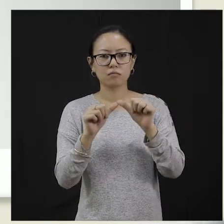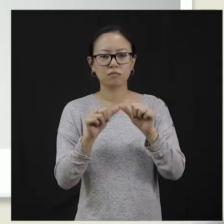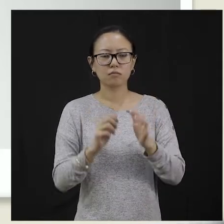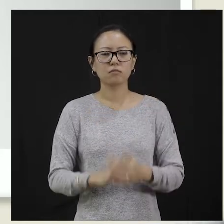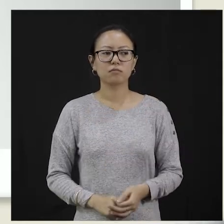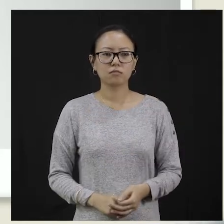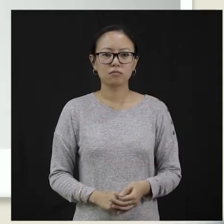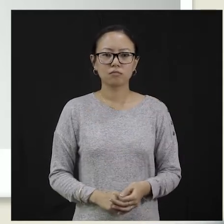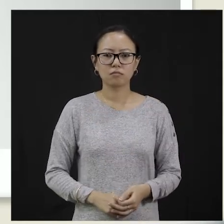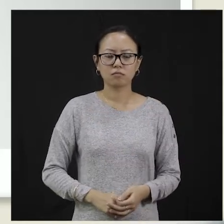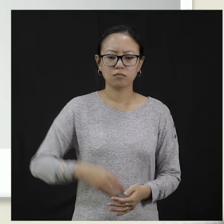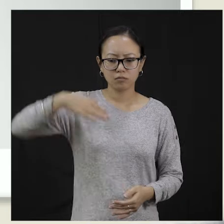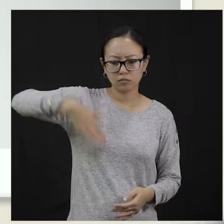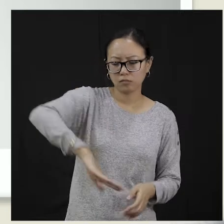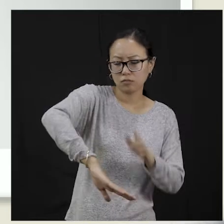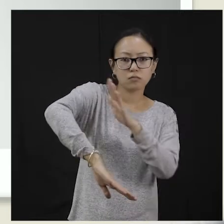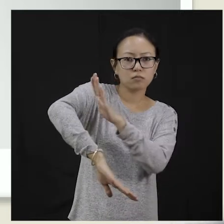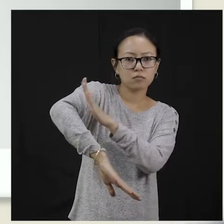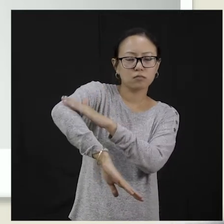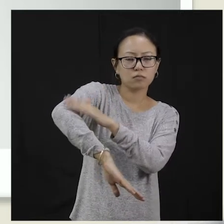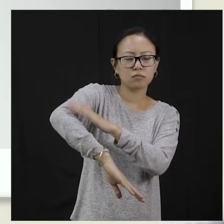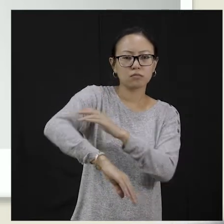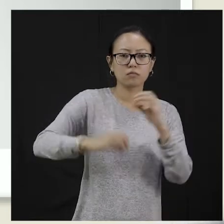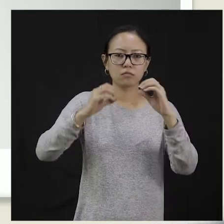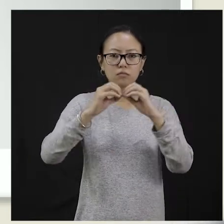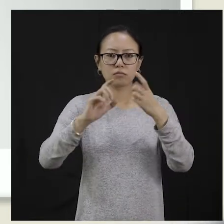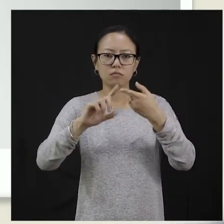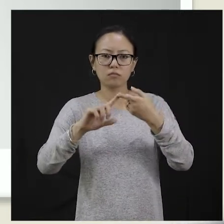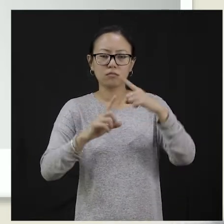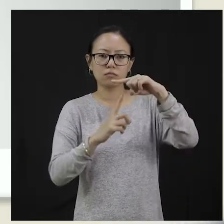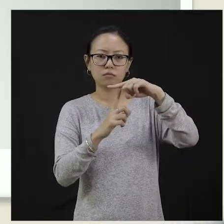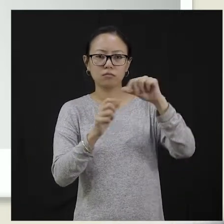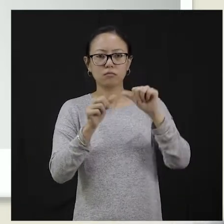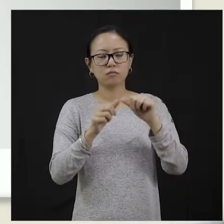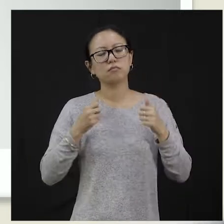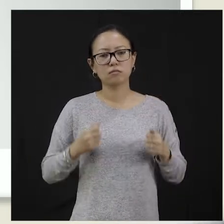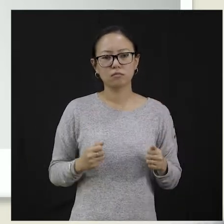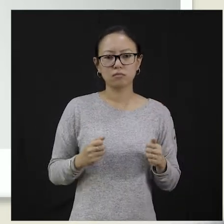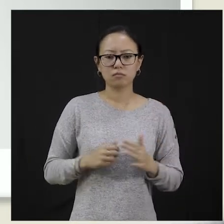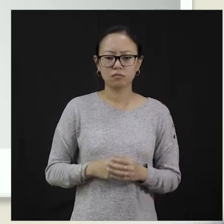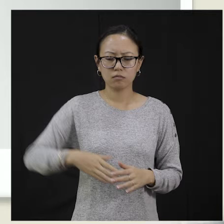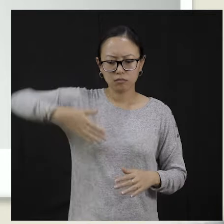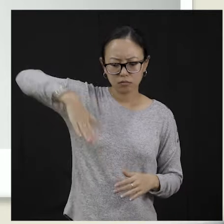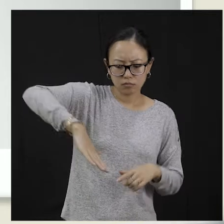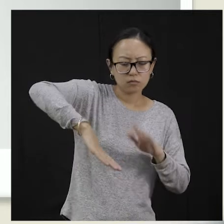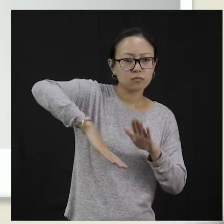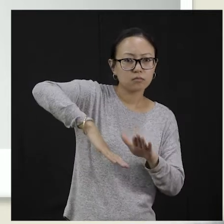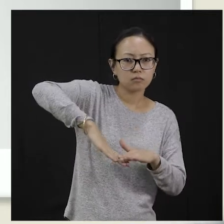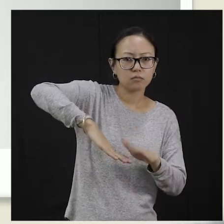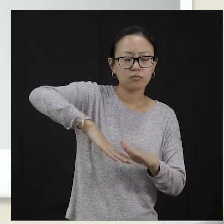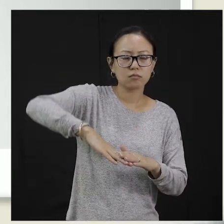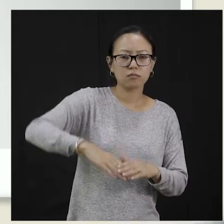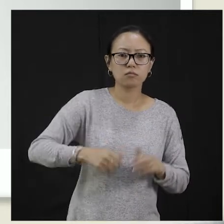is on the top of the slide. Then who is at the bottom of the slide? Yes, it